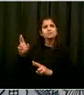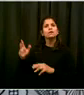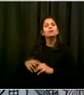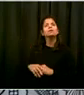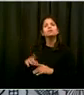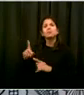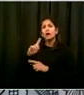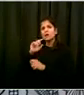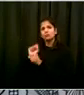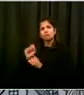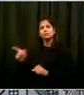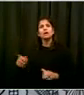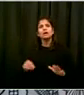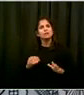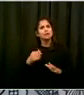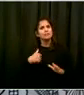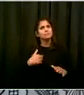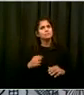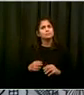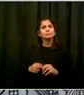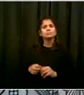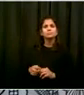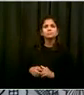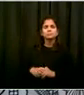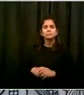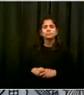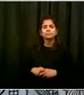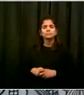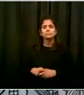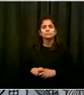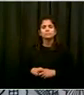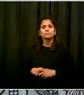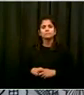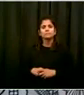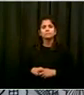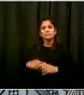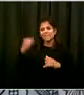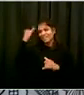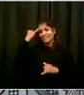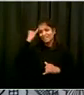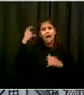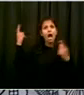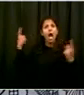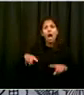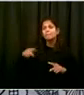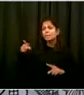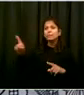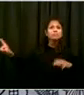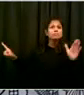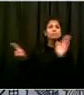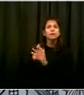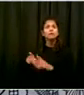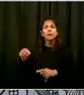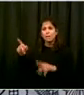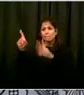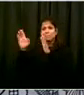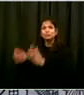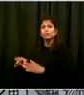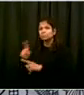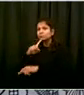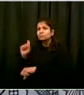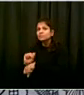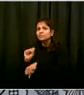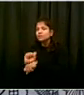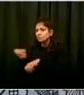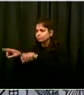exceptional situation. For example, God forbid a legal observer committed a separate crime. I'm not going to deal with